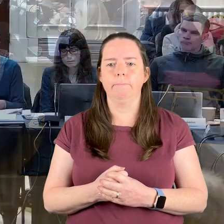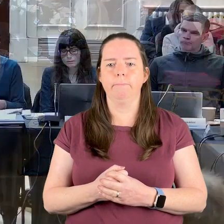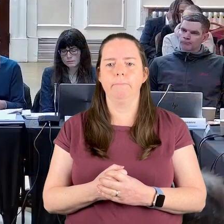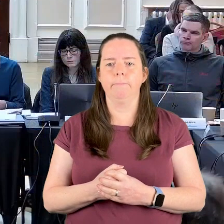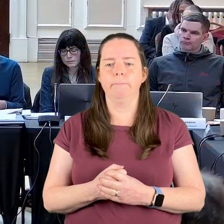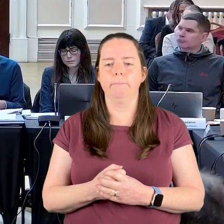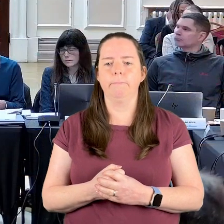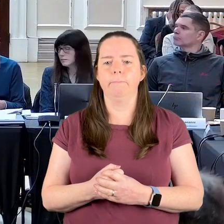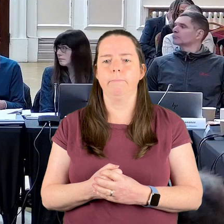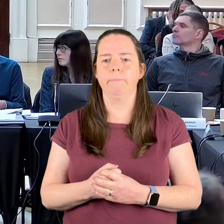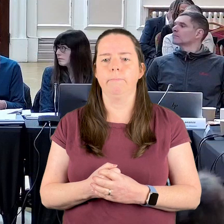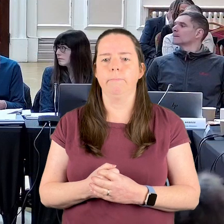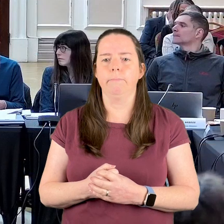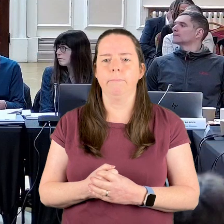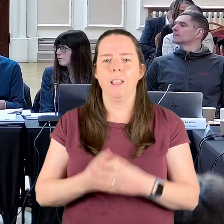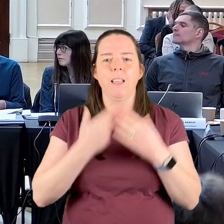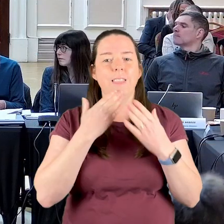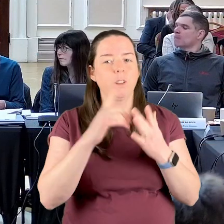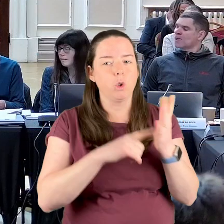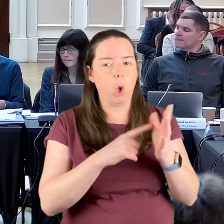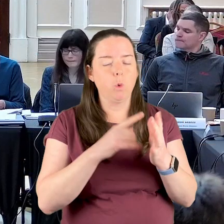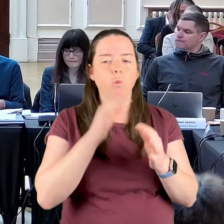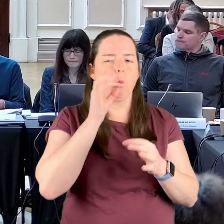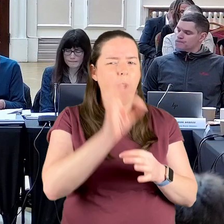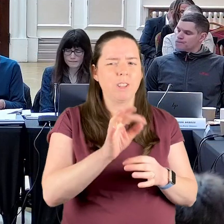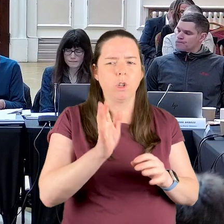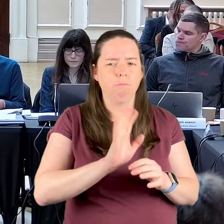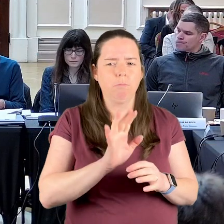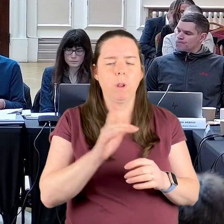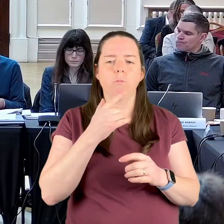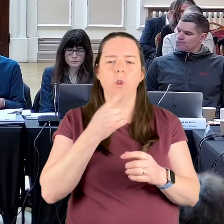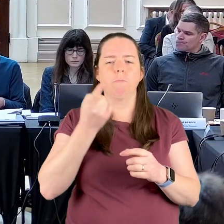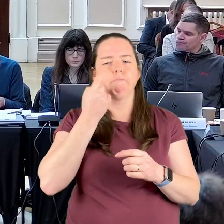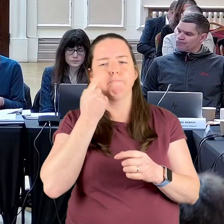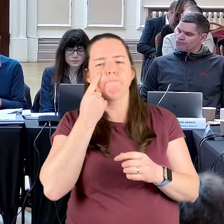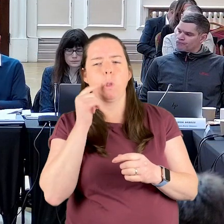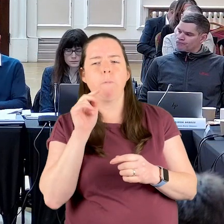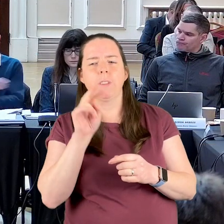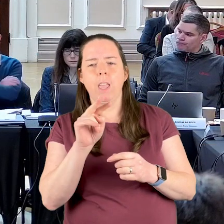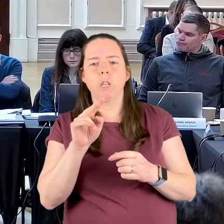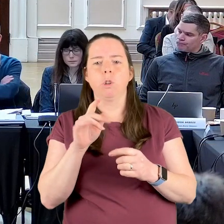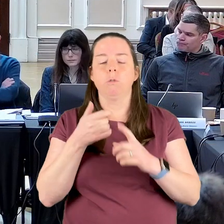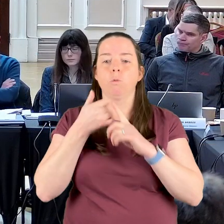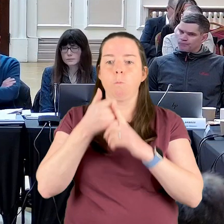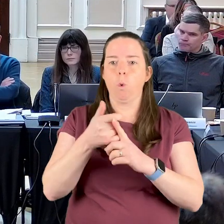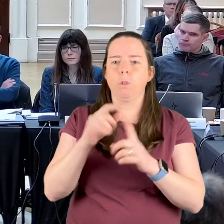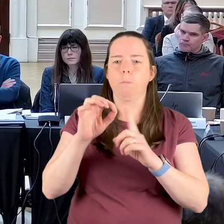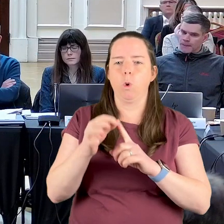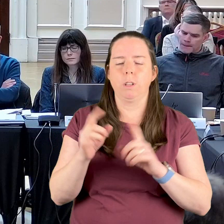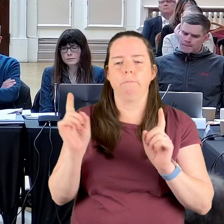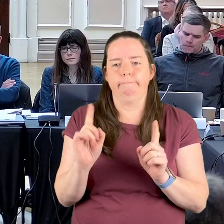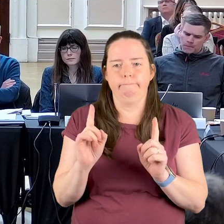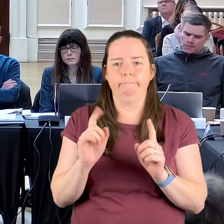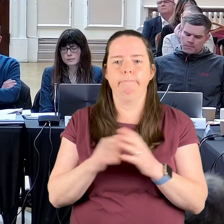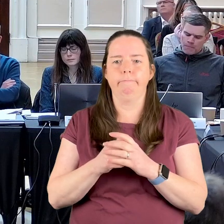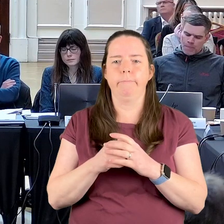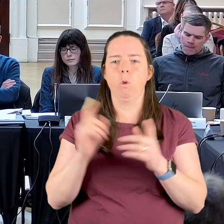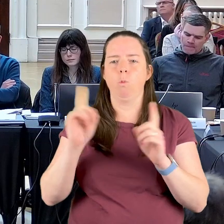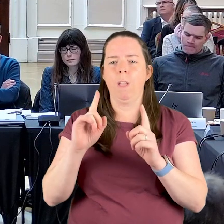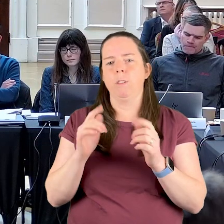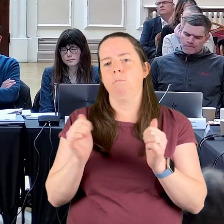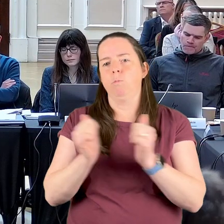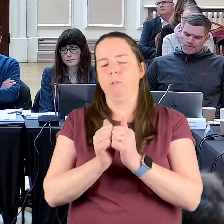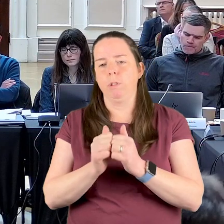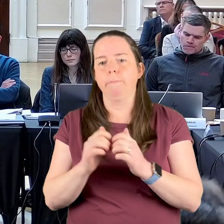Thanks, Chair. It's not really a question, it's just an observation to support the point about whatever we end up agreeing, and I suspect there'll be little in